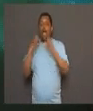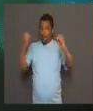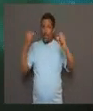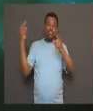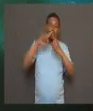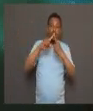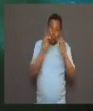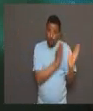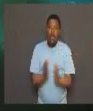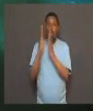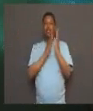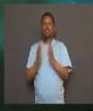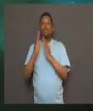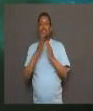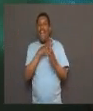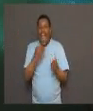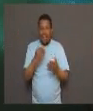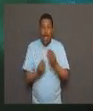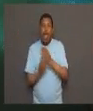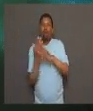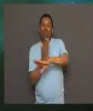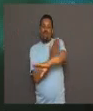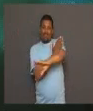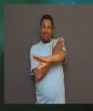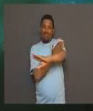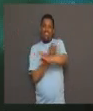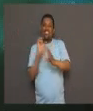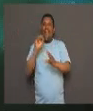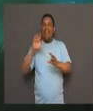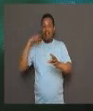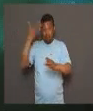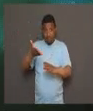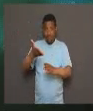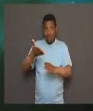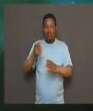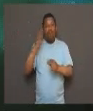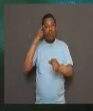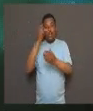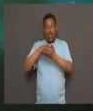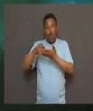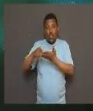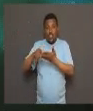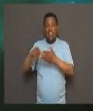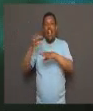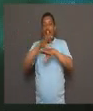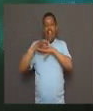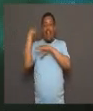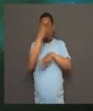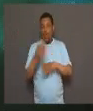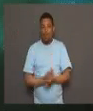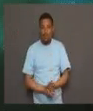to develop and improve skills for recording